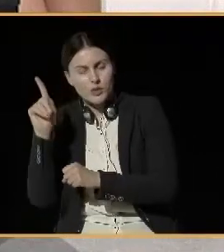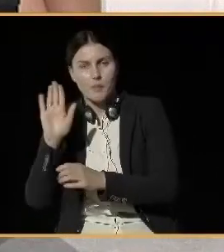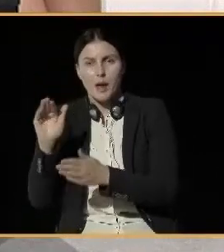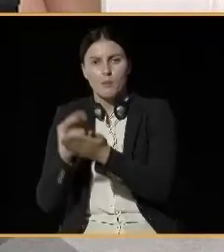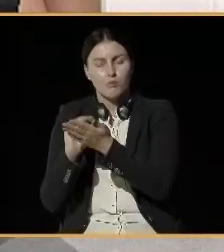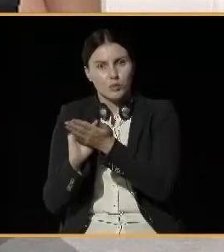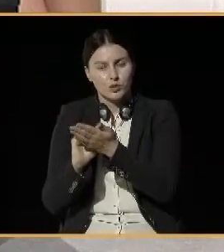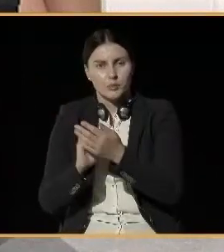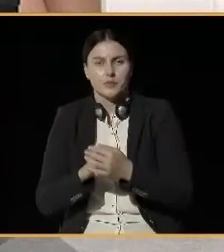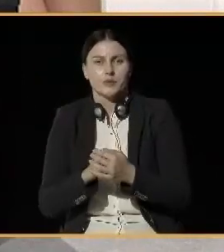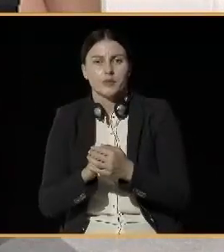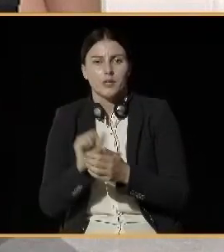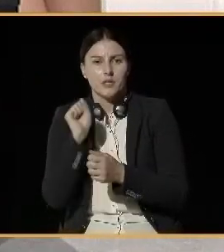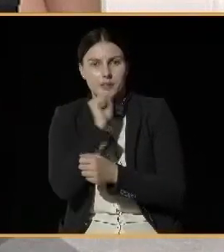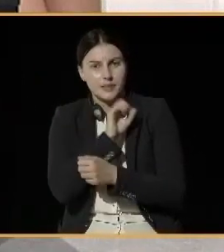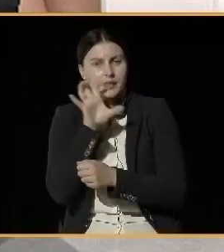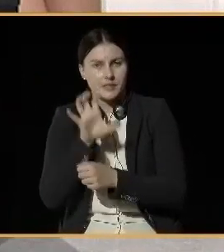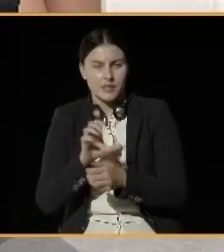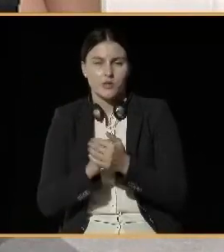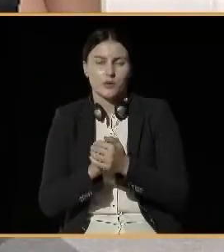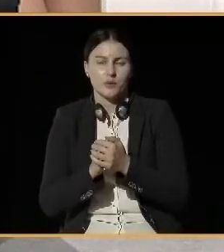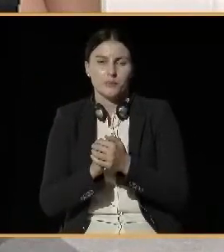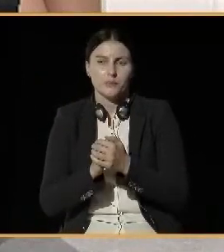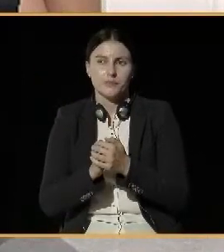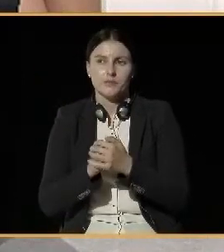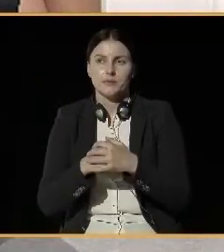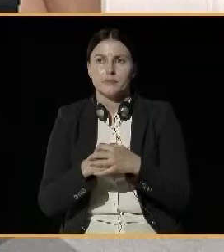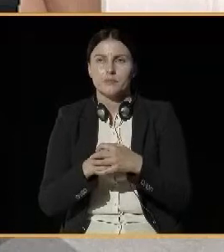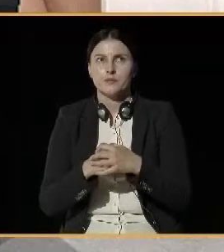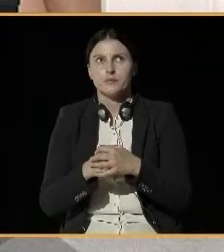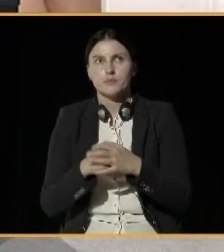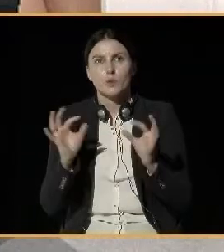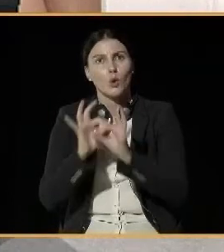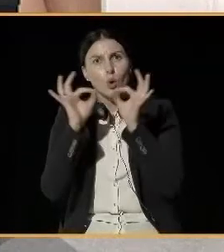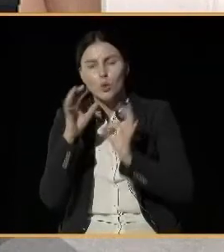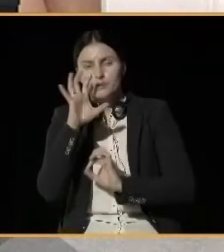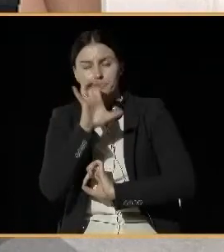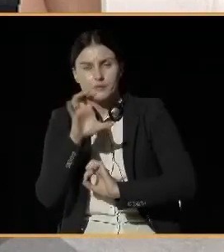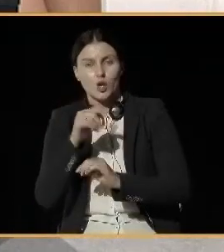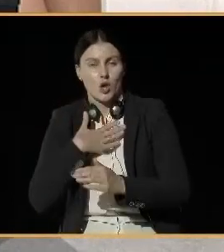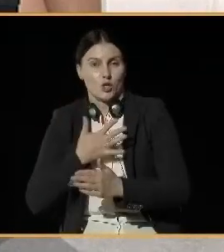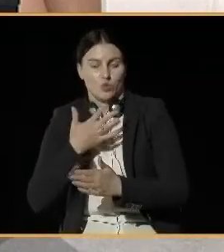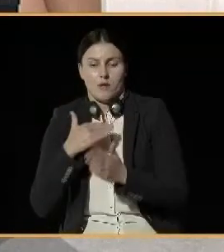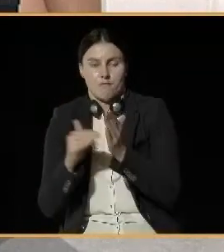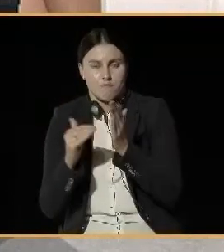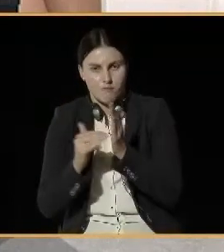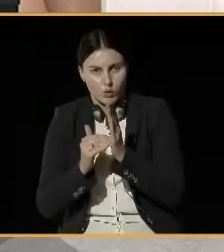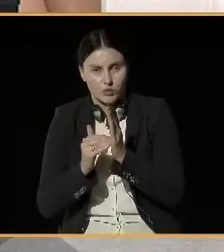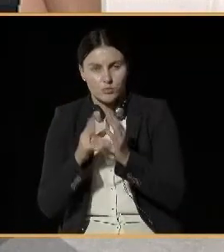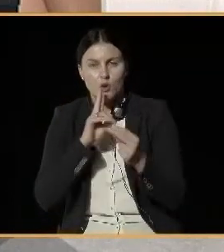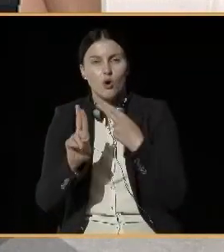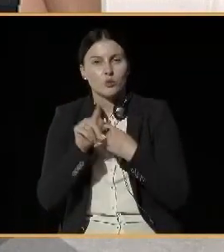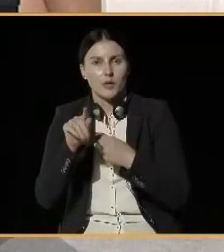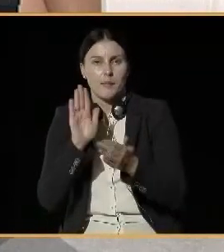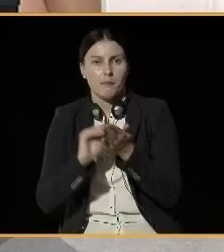embarking on certain specific journeys with the seniors and trying to make them engaged in actions that they would